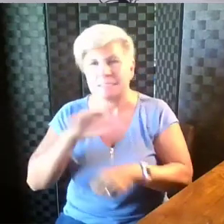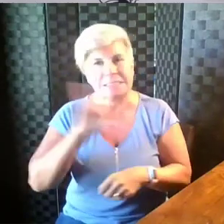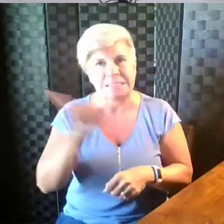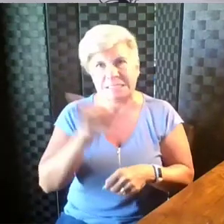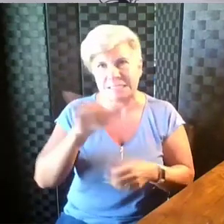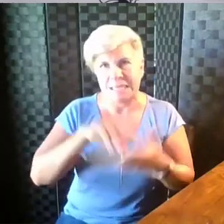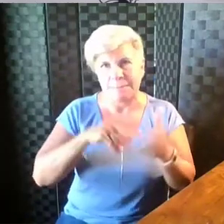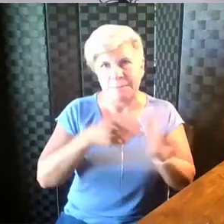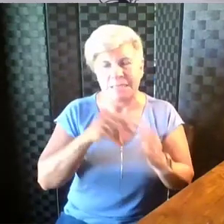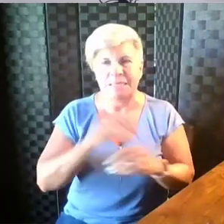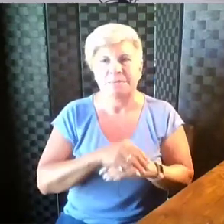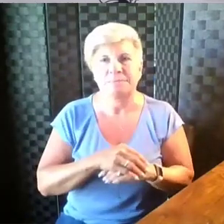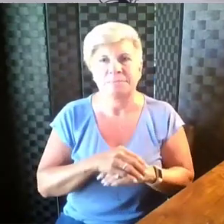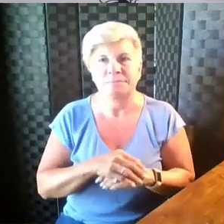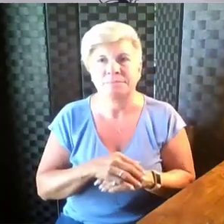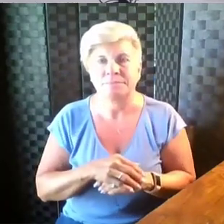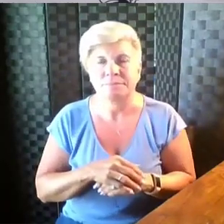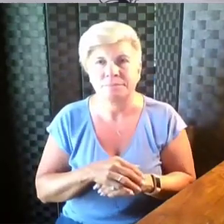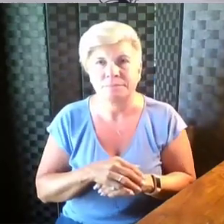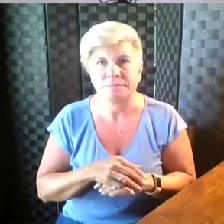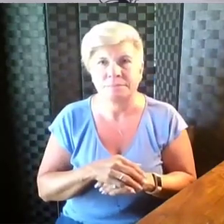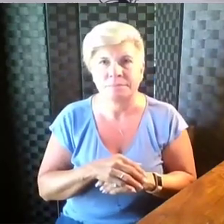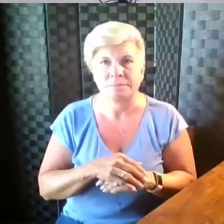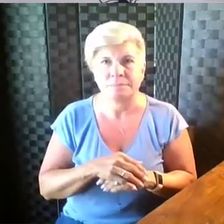meaning. They're synonyms.